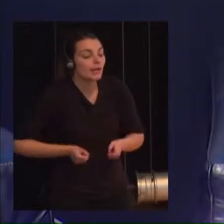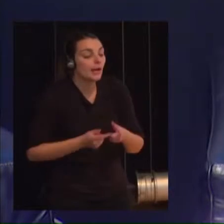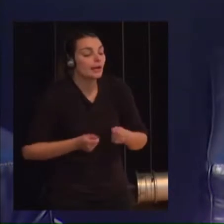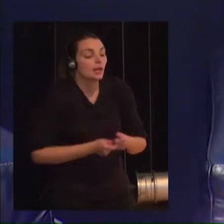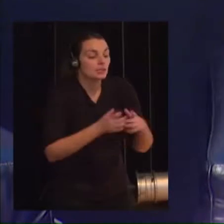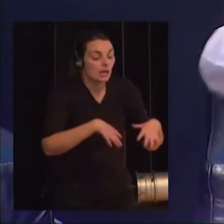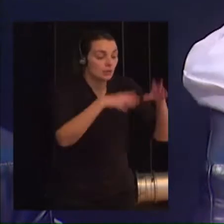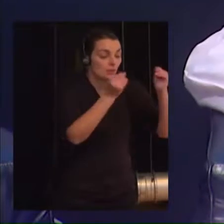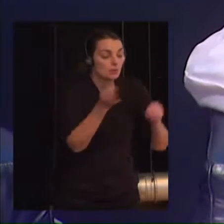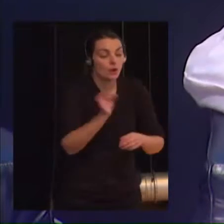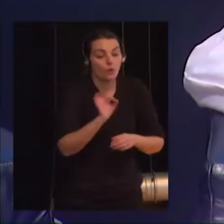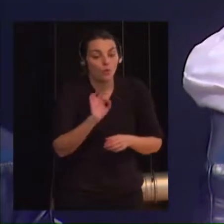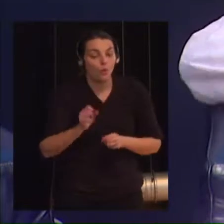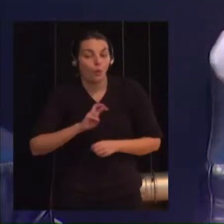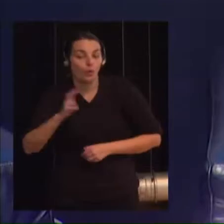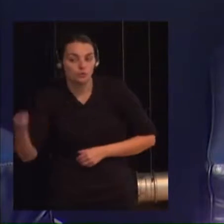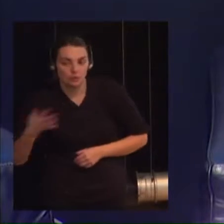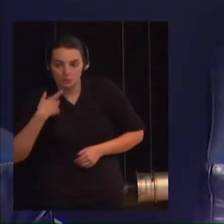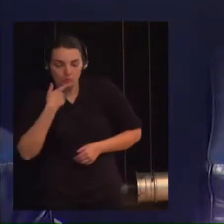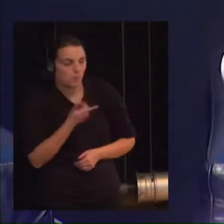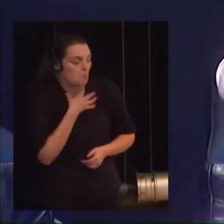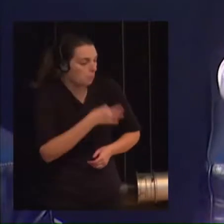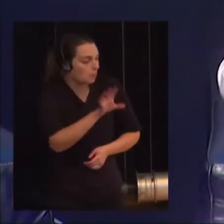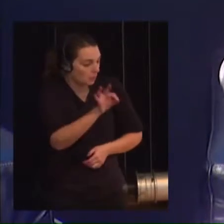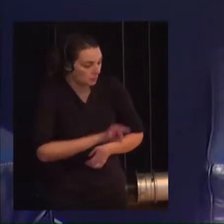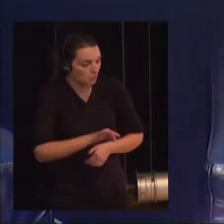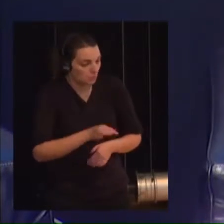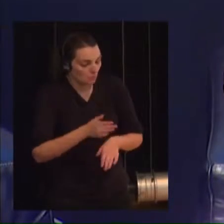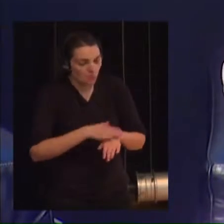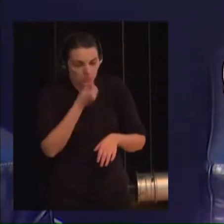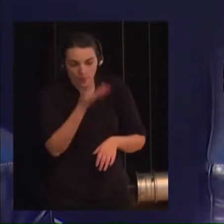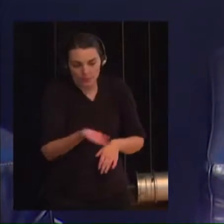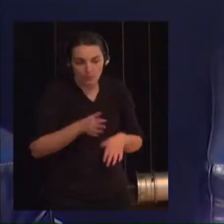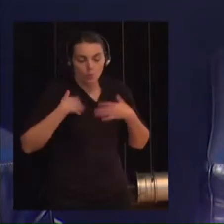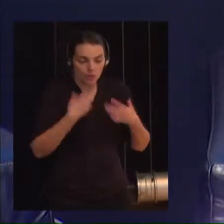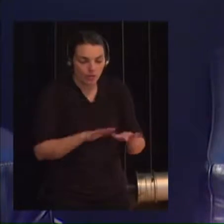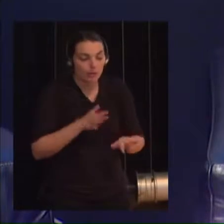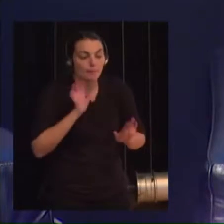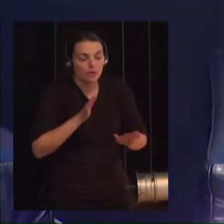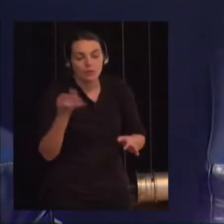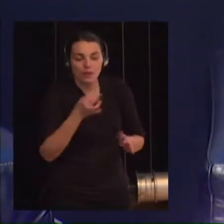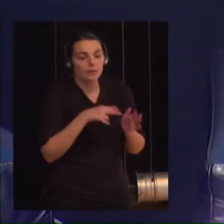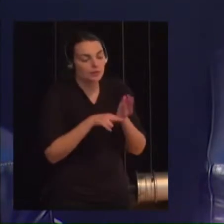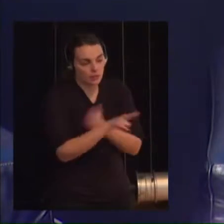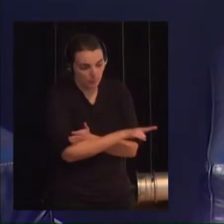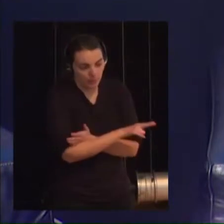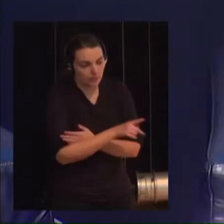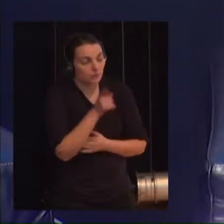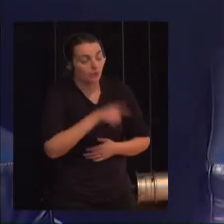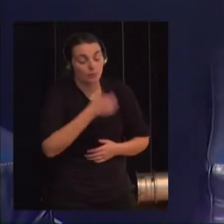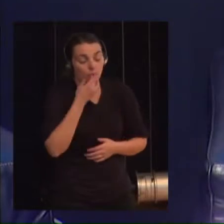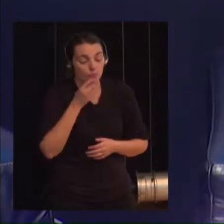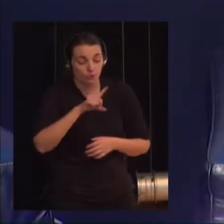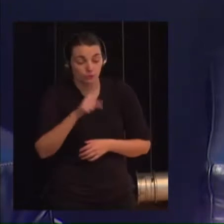the fact that those choices will be under more scrutiny. Or, for example, take the case of the Gates Foundation, spending $3 billion US dollars a year or